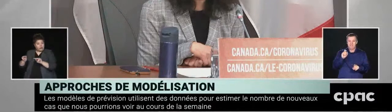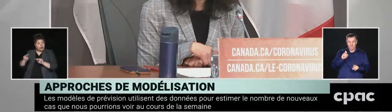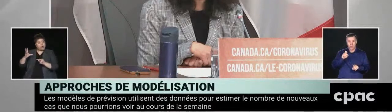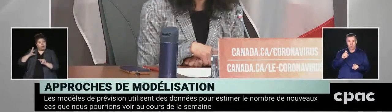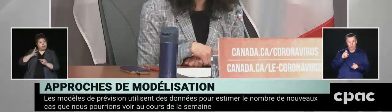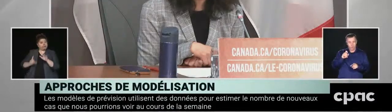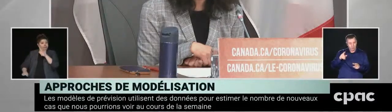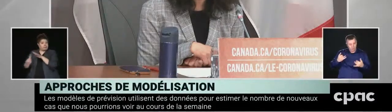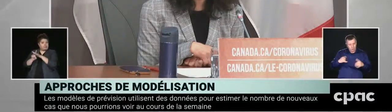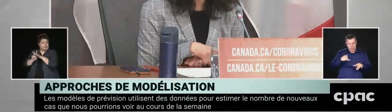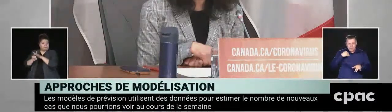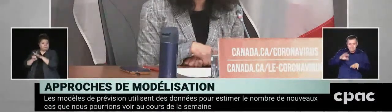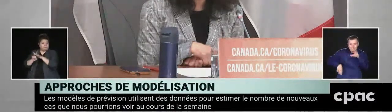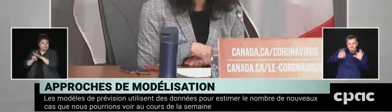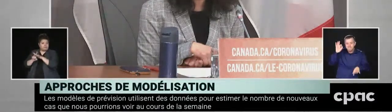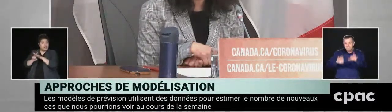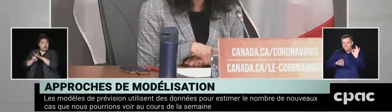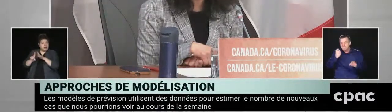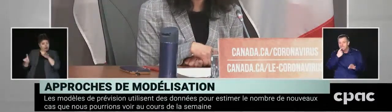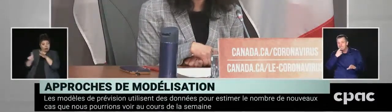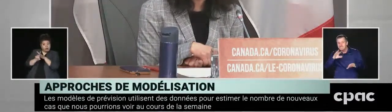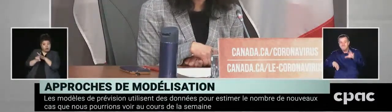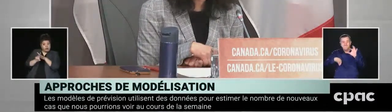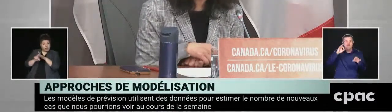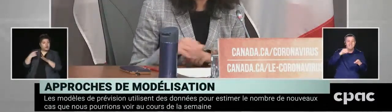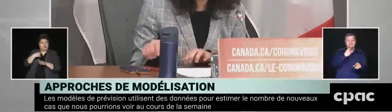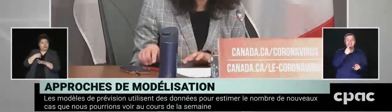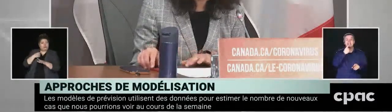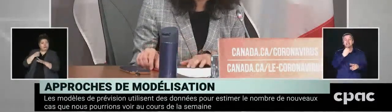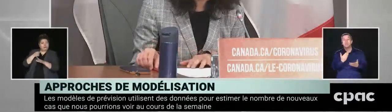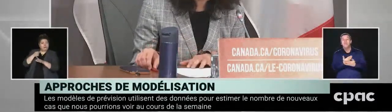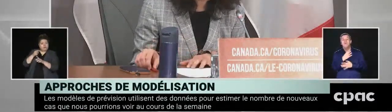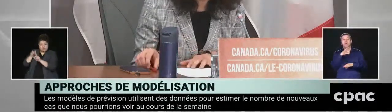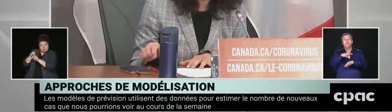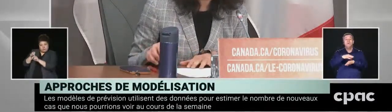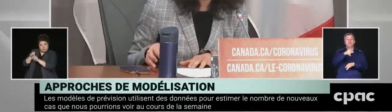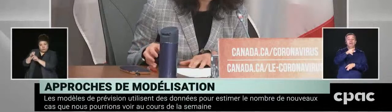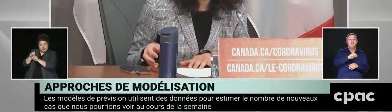can trace and stamp out any chains of transmission quickly.